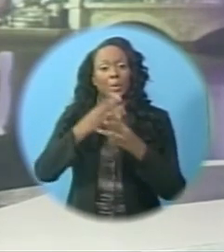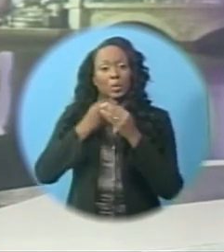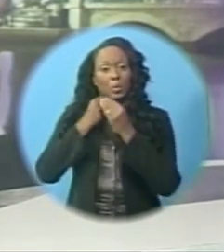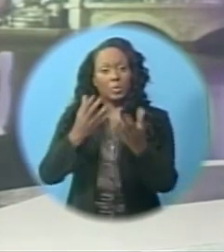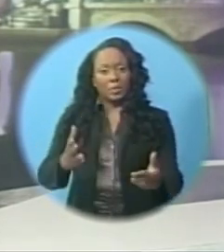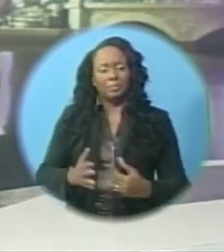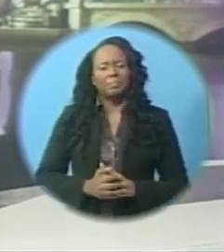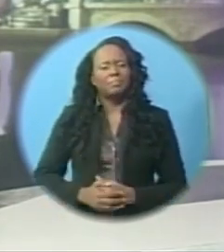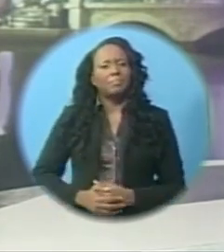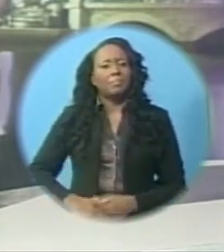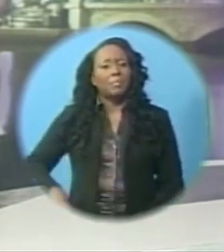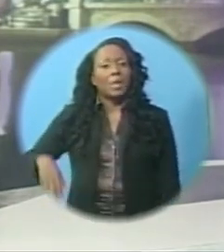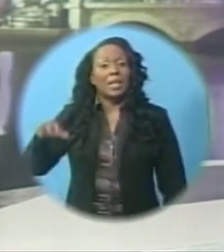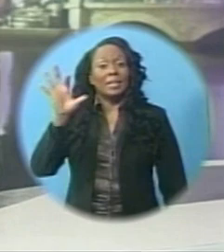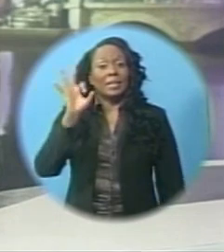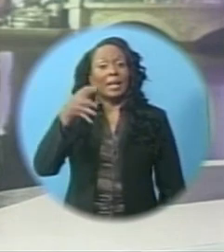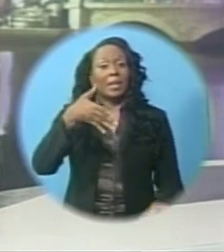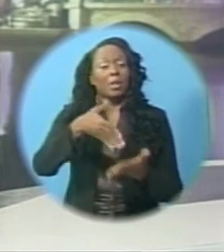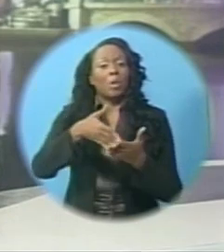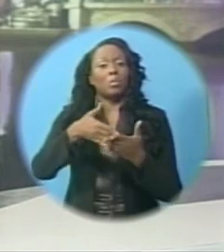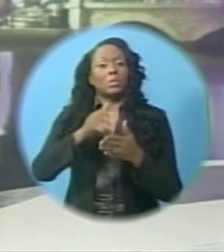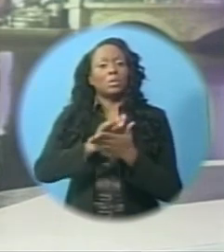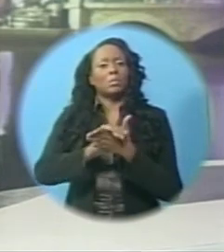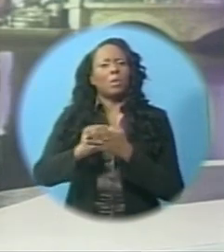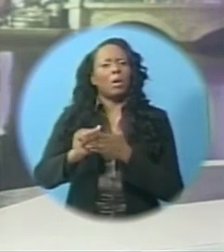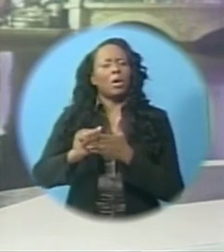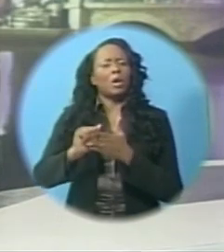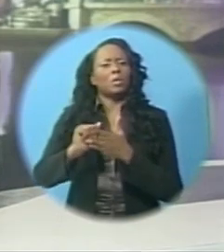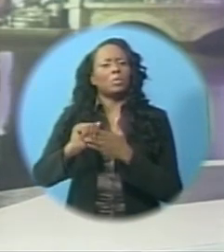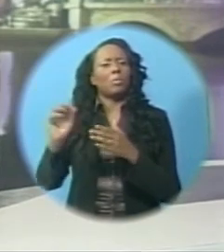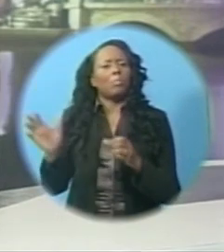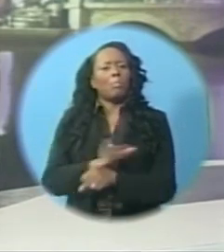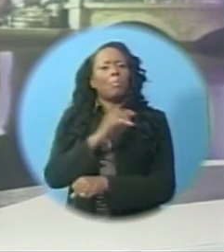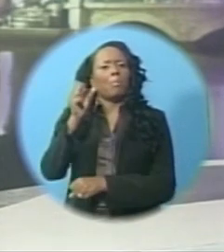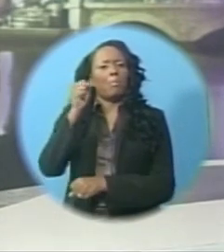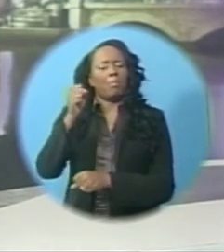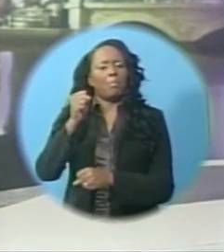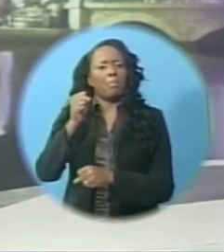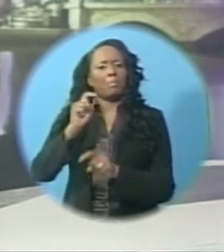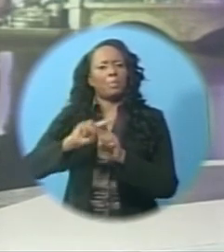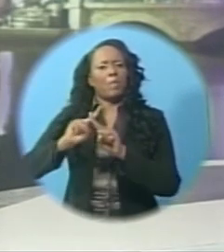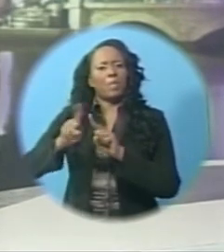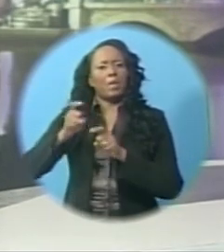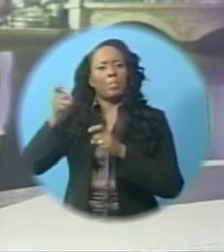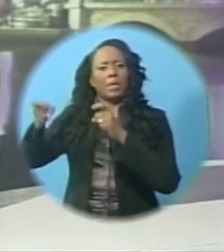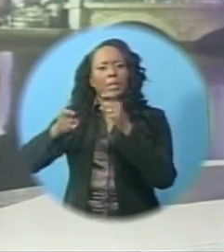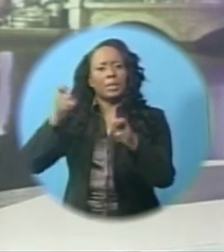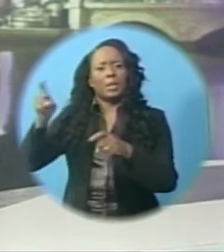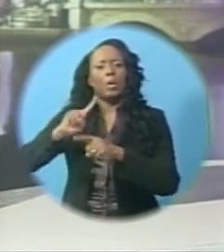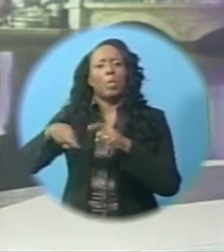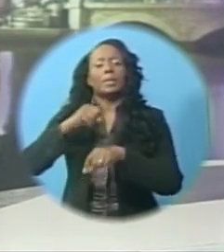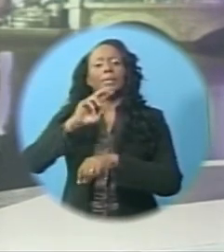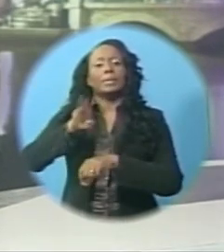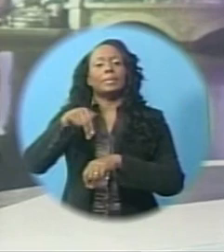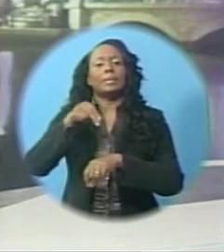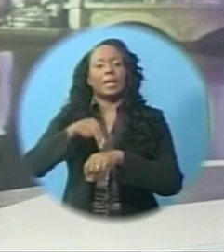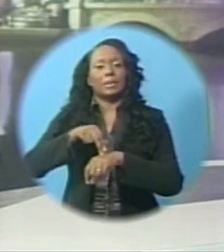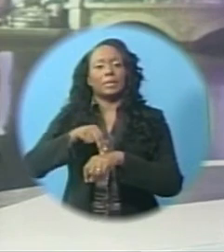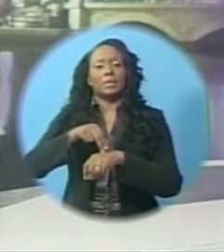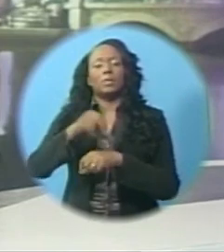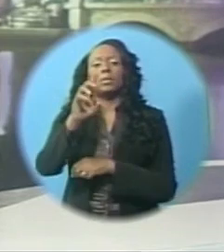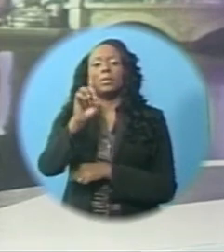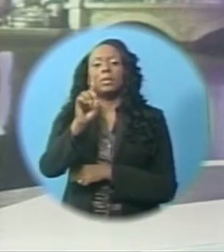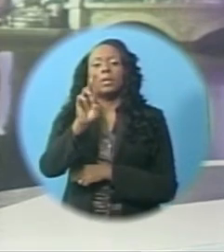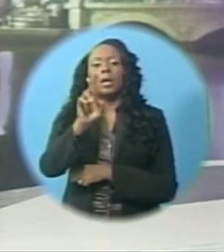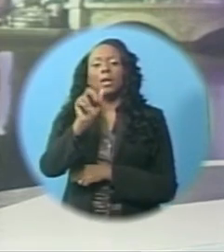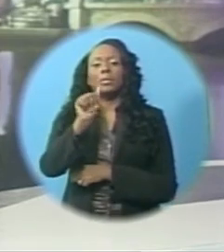be $9,000 in prizes for the taking when the National Amateur Block Drafts Tournament gets underway next week. Now, the tournament,